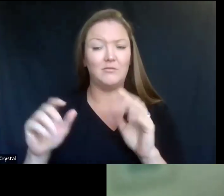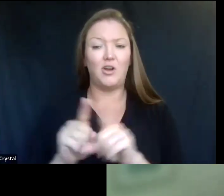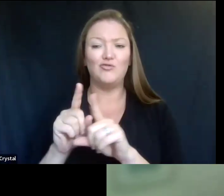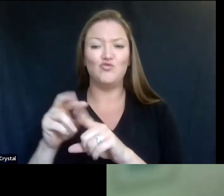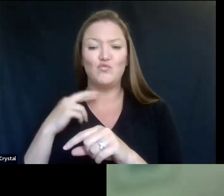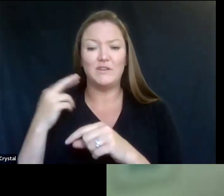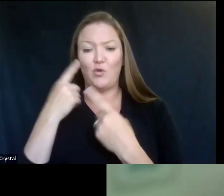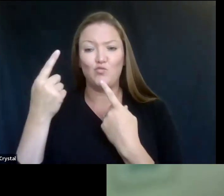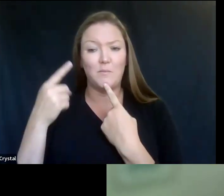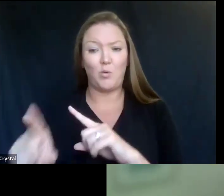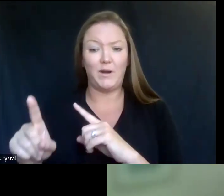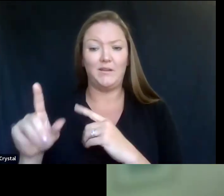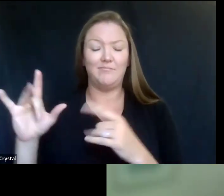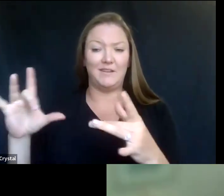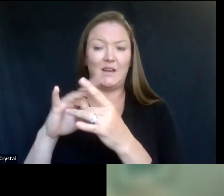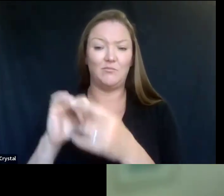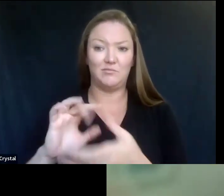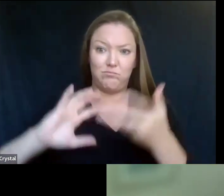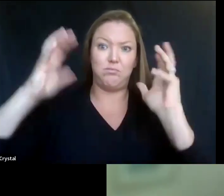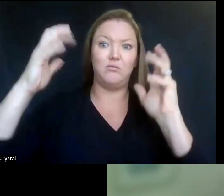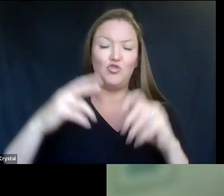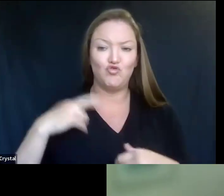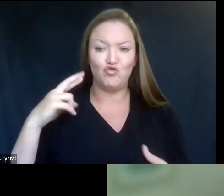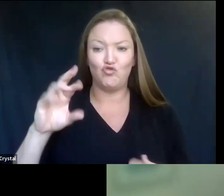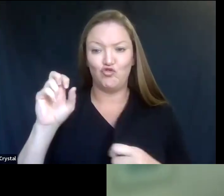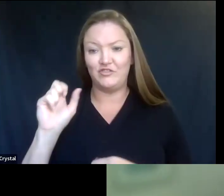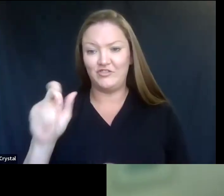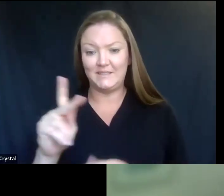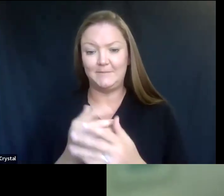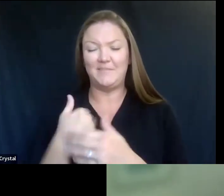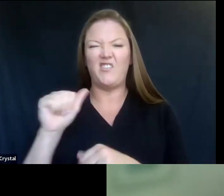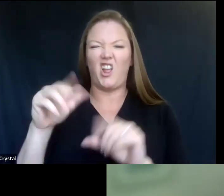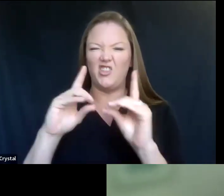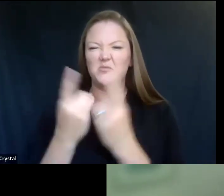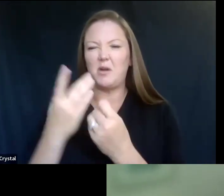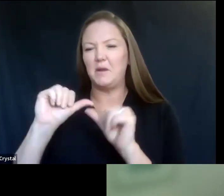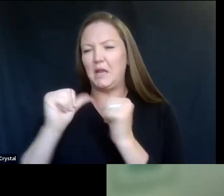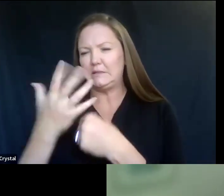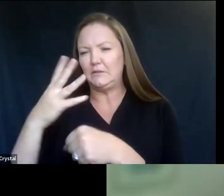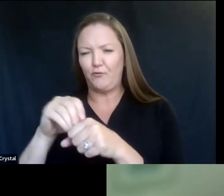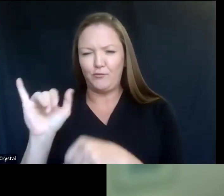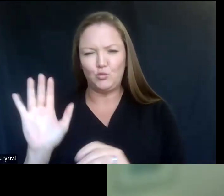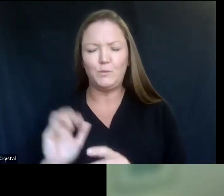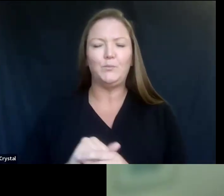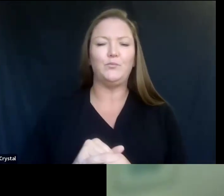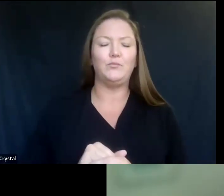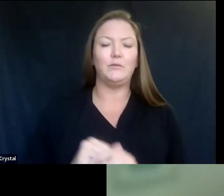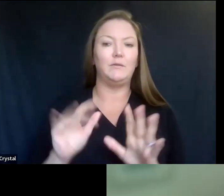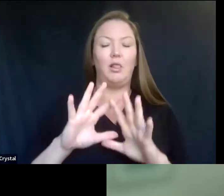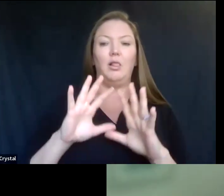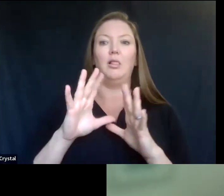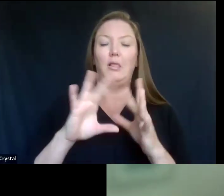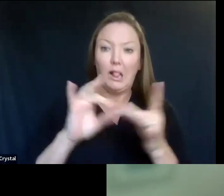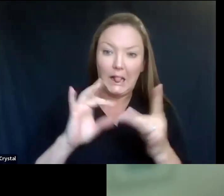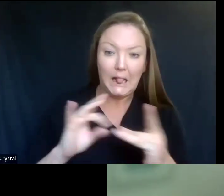particularly as it relates to catastrophic risks. And there's other components and other departments and agencies are involved in this piece. So I say all of that, I describe all of